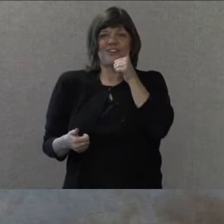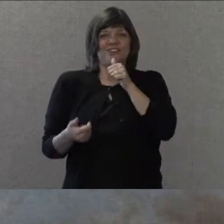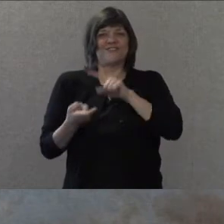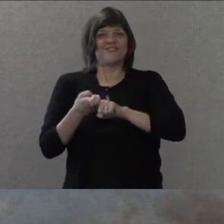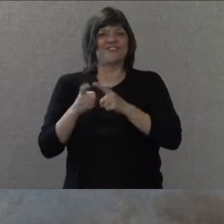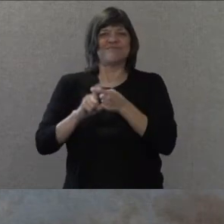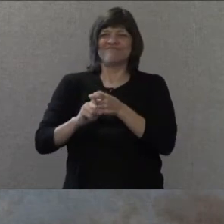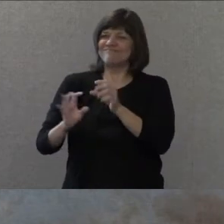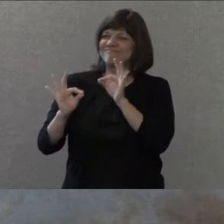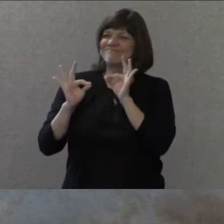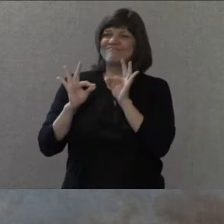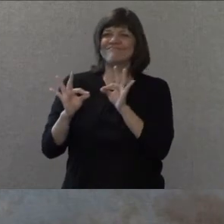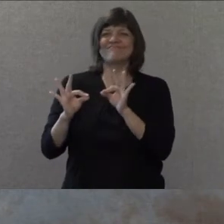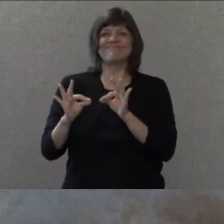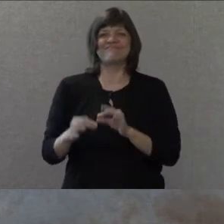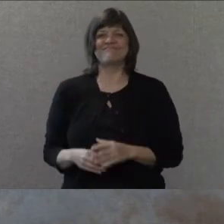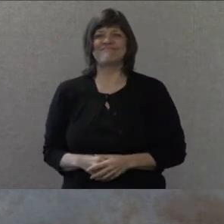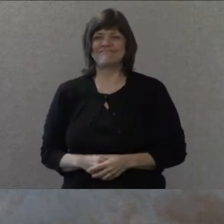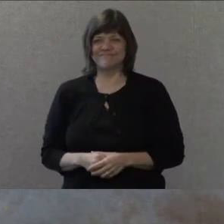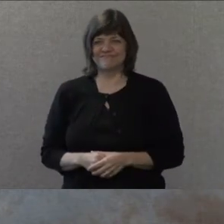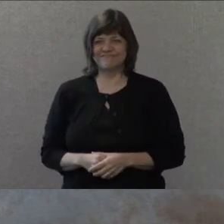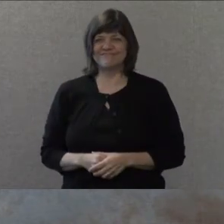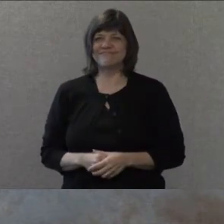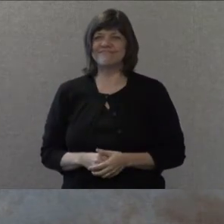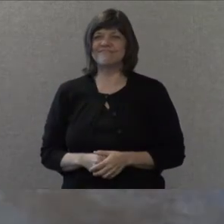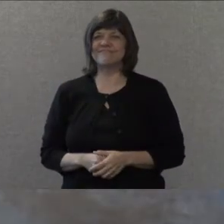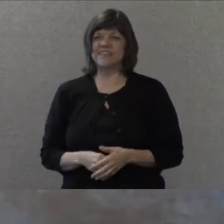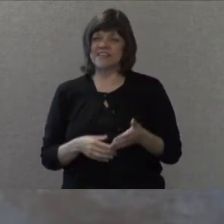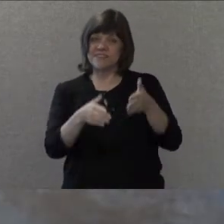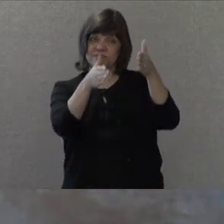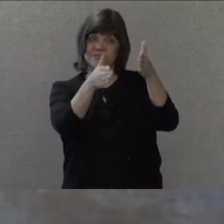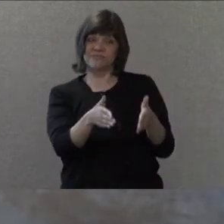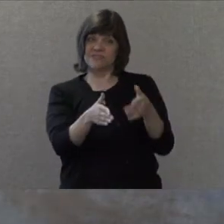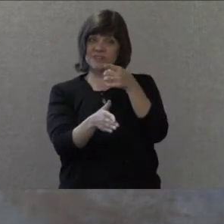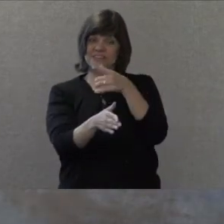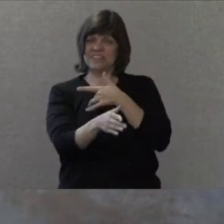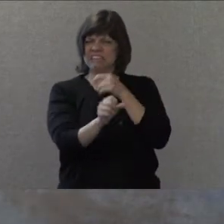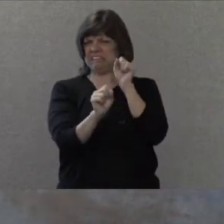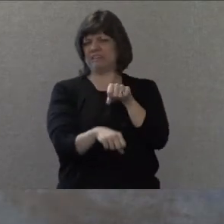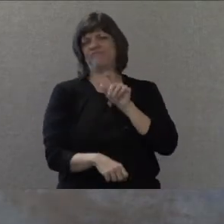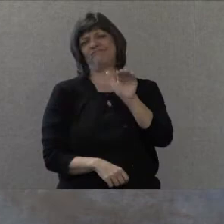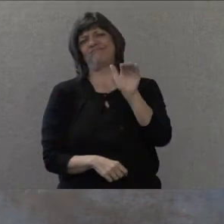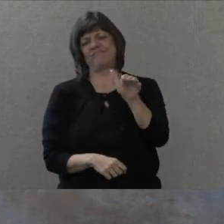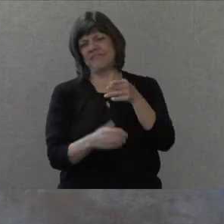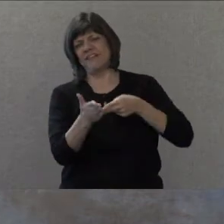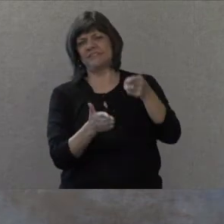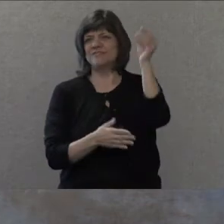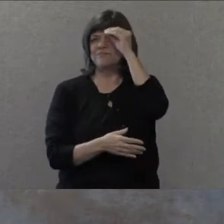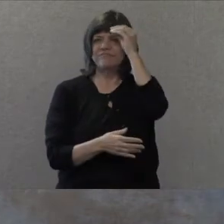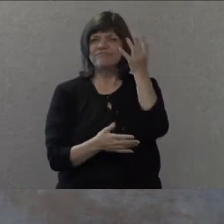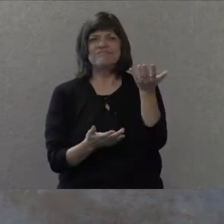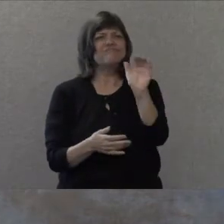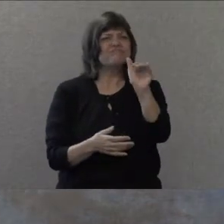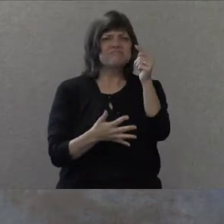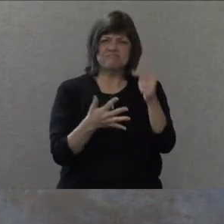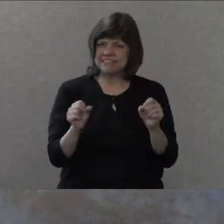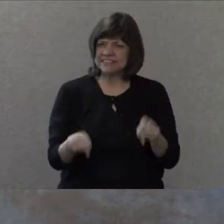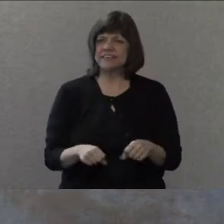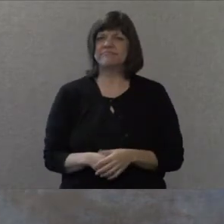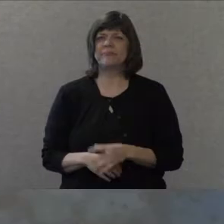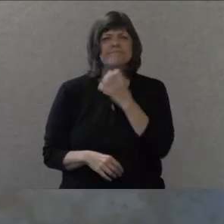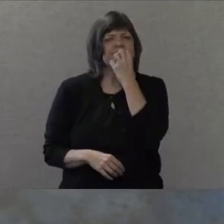feelings with my girlfriend? You can go to the person and give them your